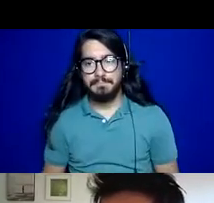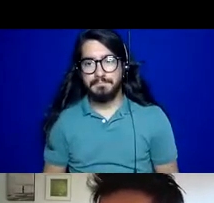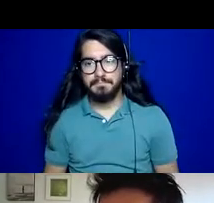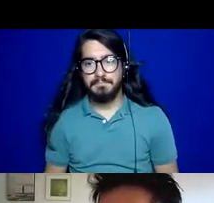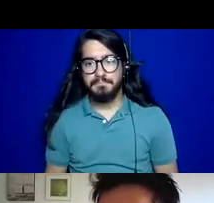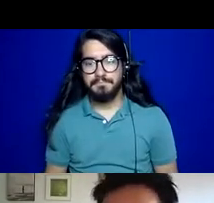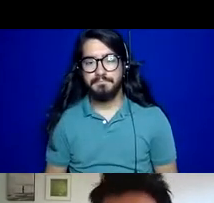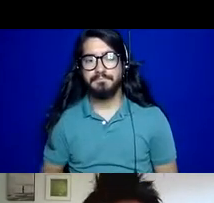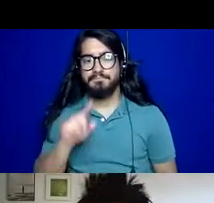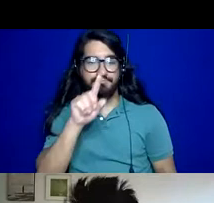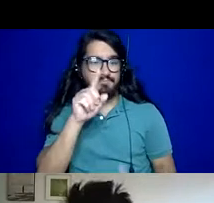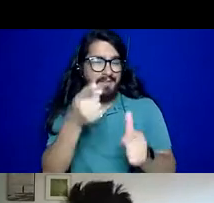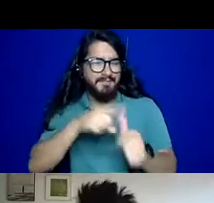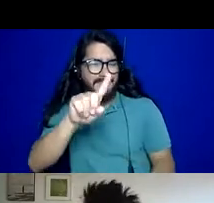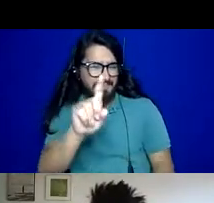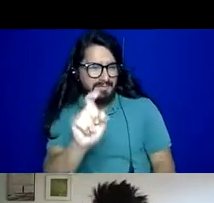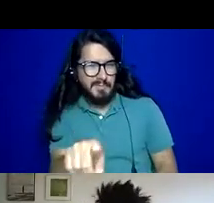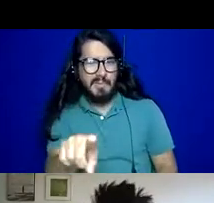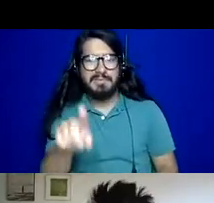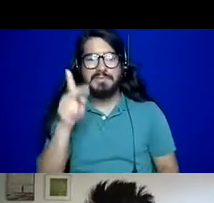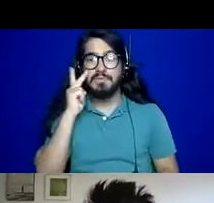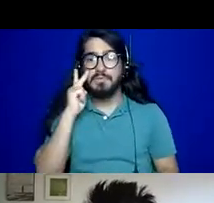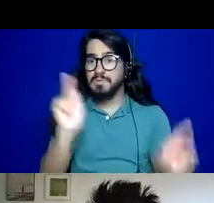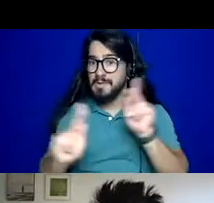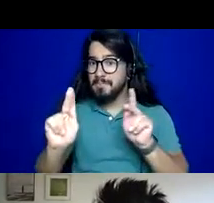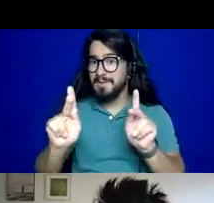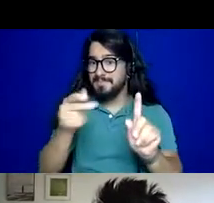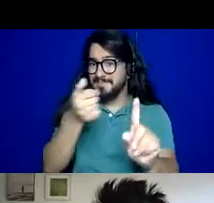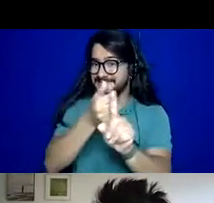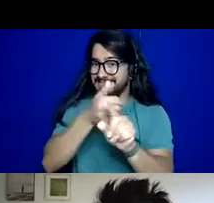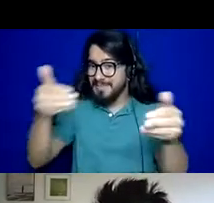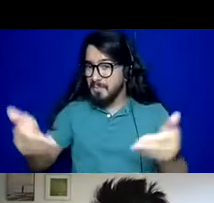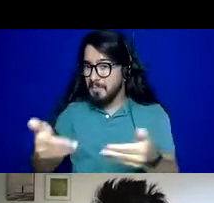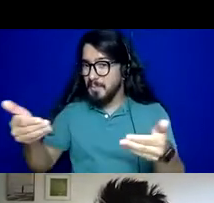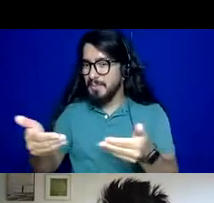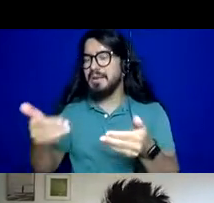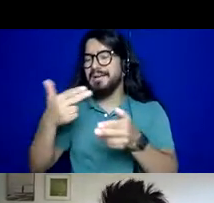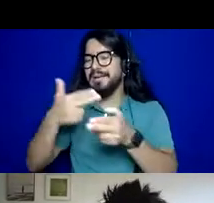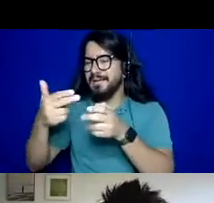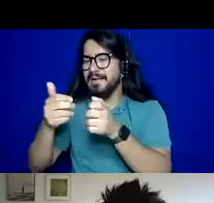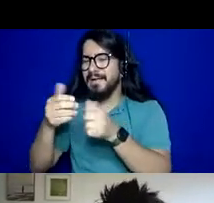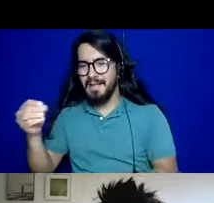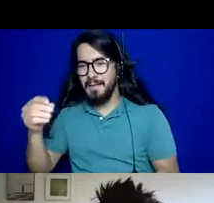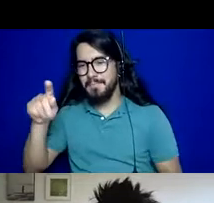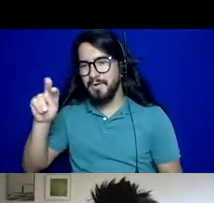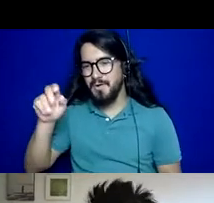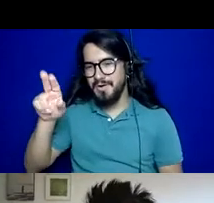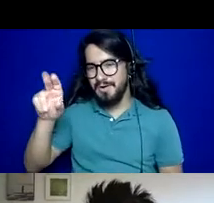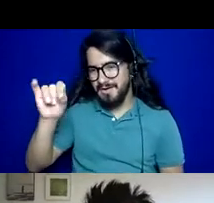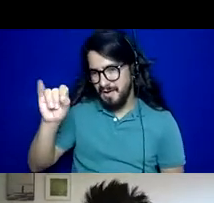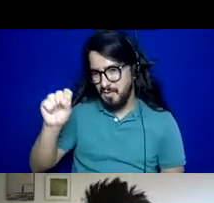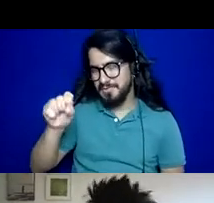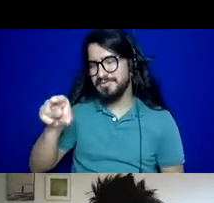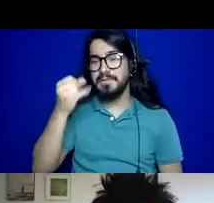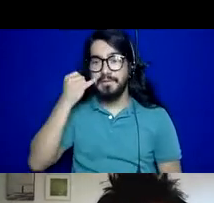my first question for y'all, I saw people already did introduce themselves with names and pronouns and things. If you haven't, feel free to add that in the